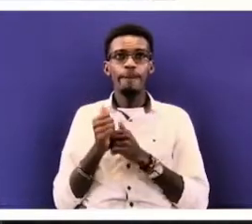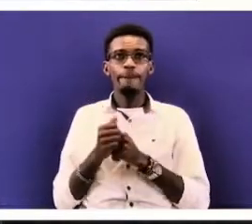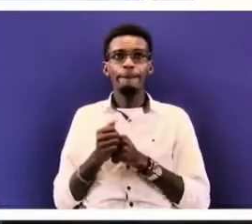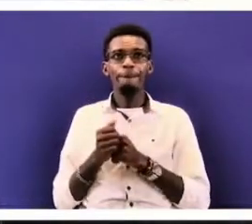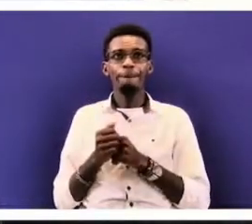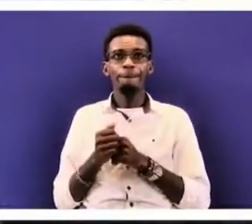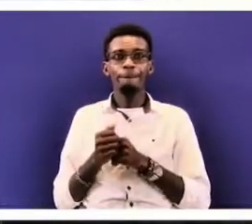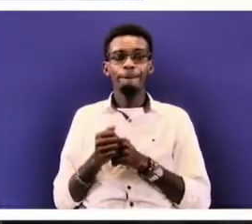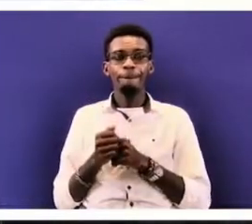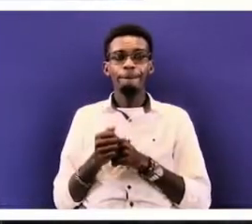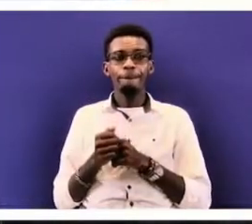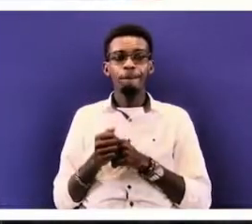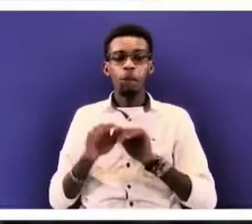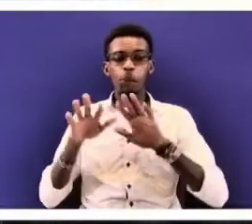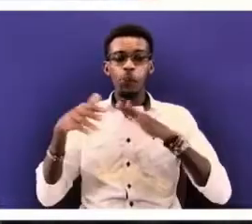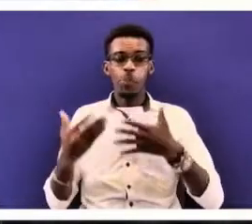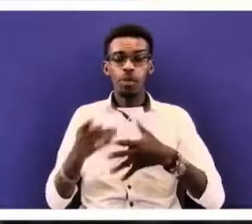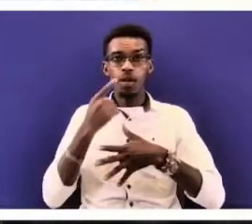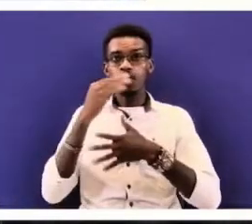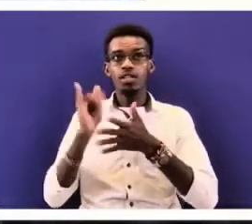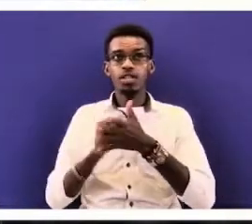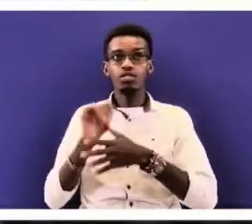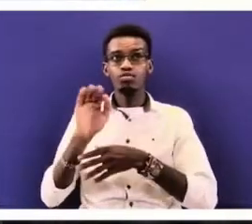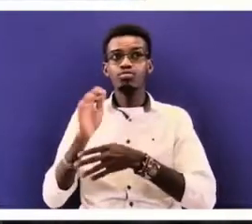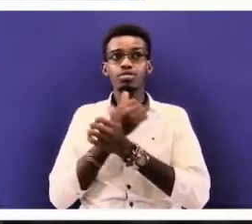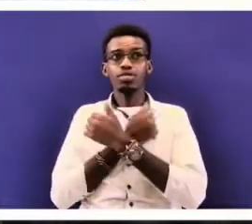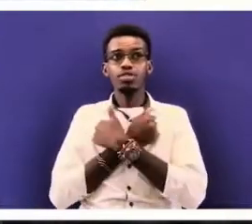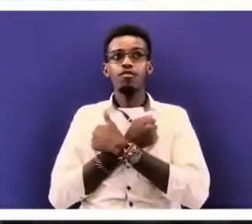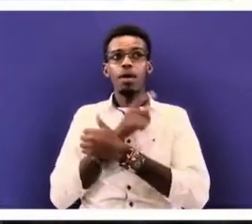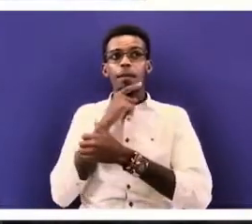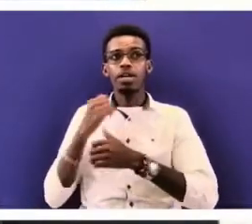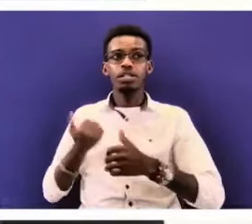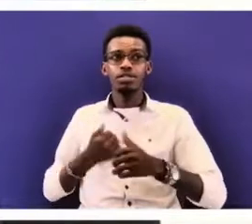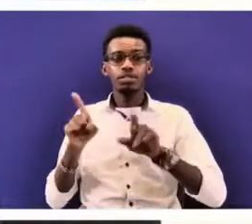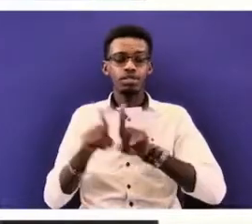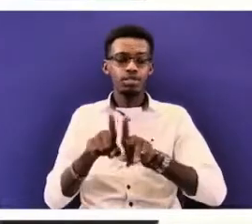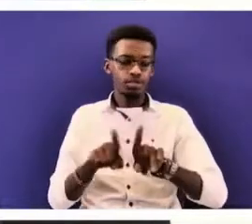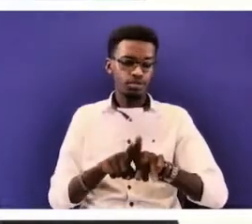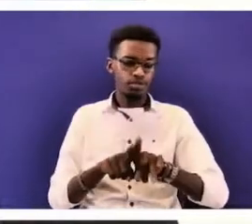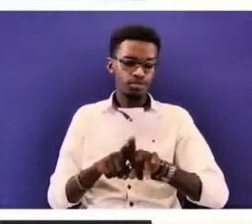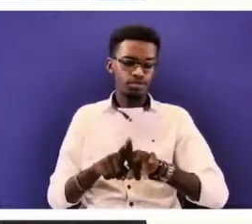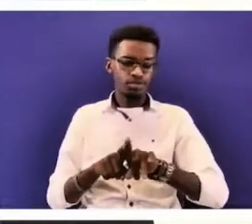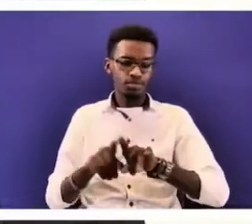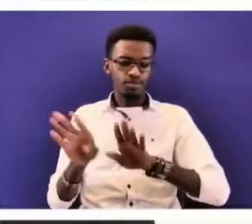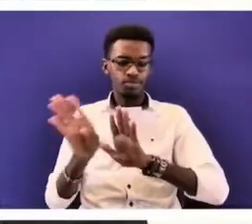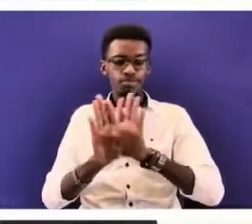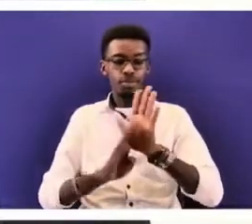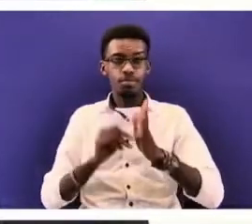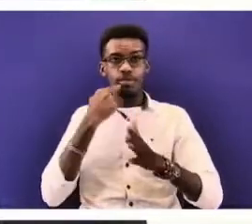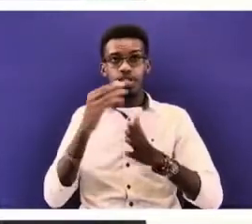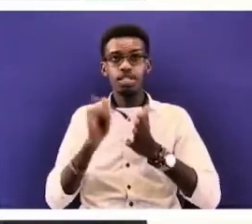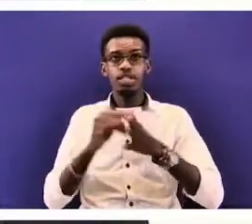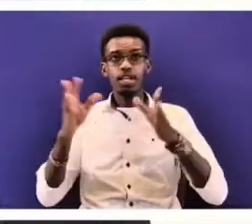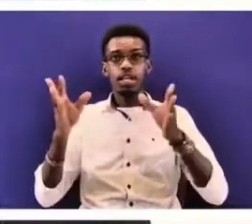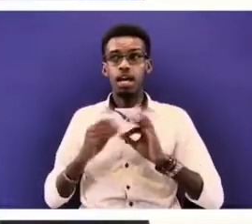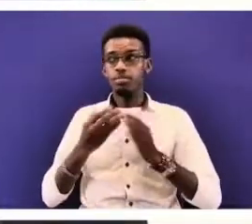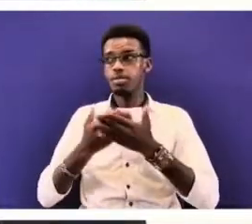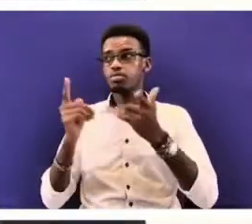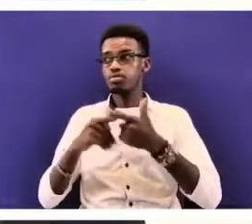How could you say your love your brothers and sisters, the Bible says, but yet you allow them to go